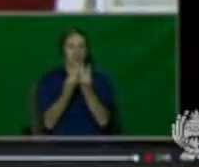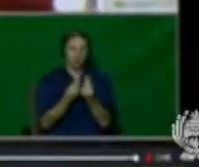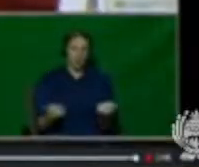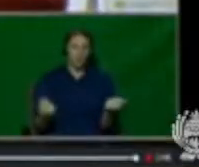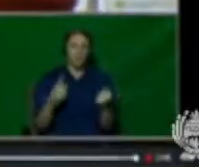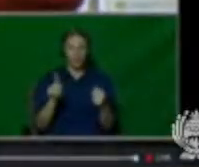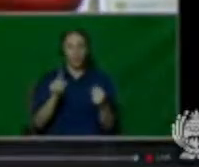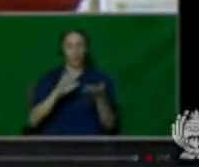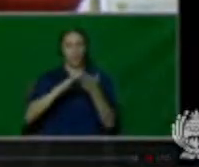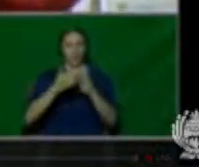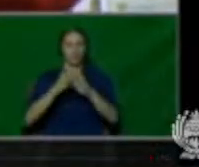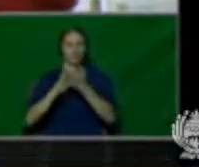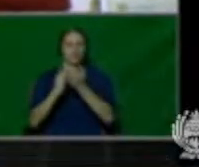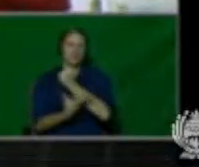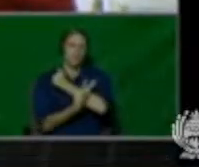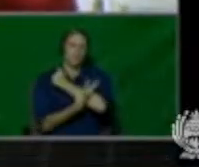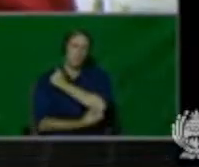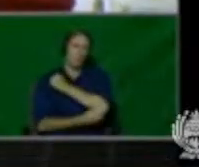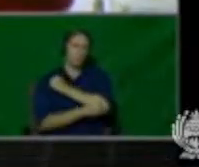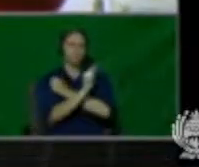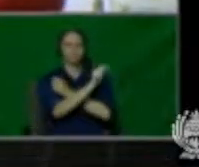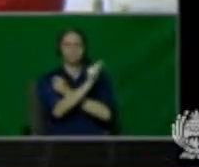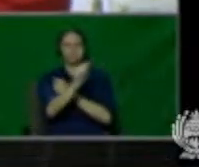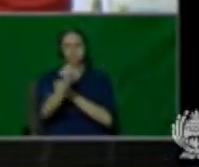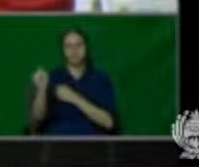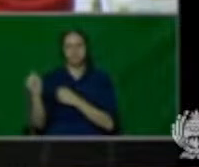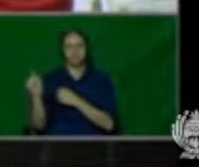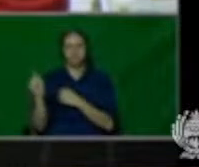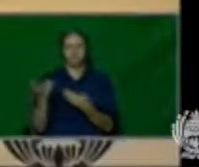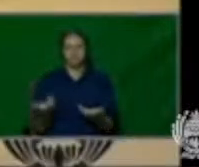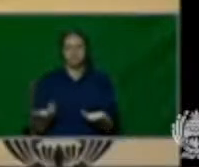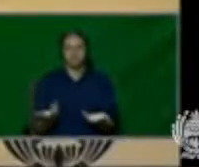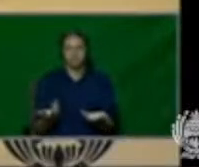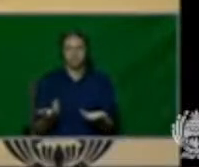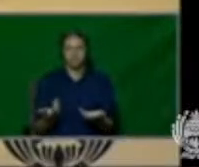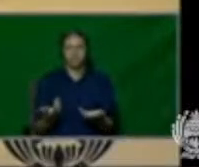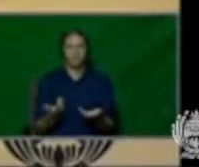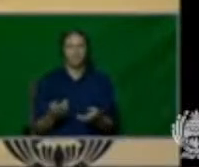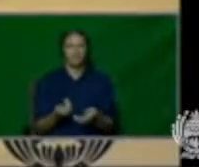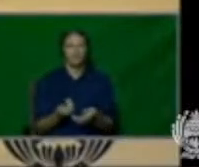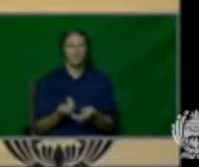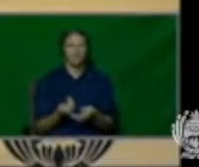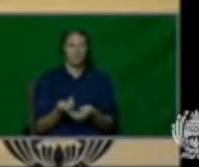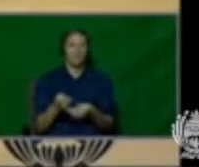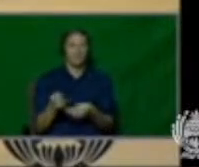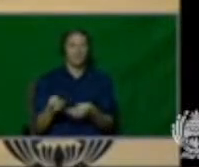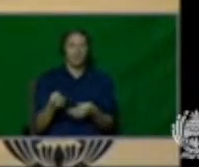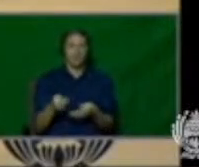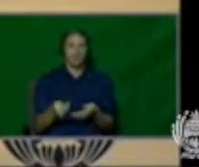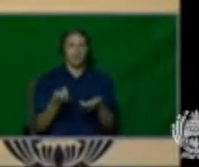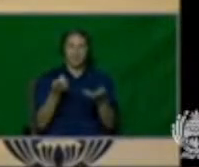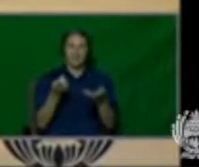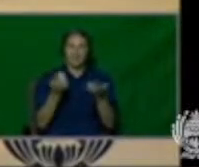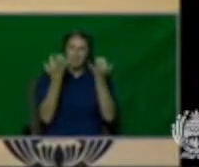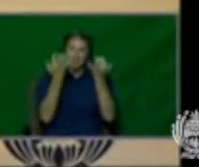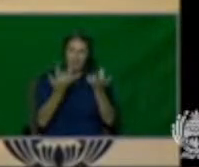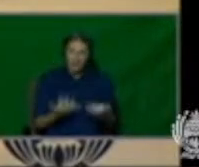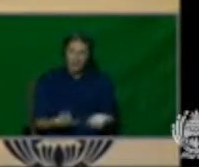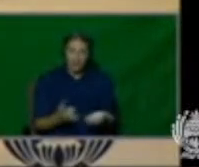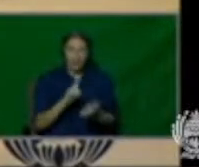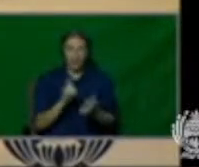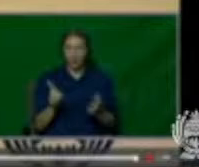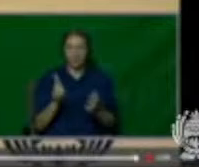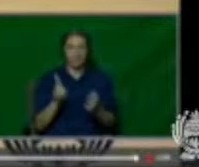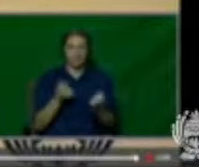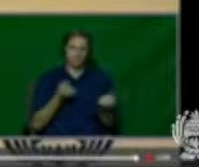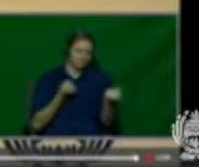communities in our areas, I don't know, when somebody said it's not, this budget is not proper, what do you mean?